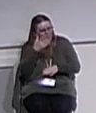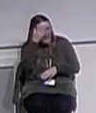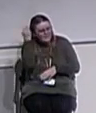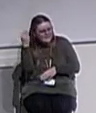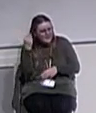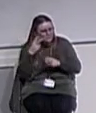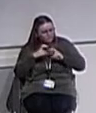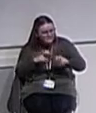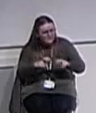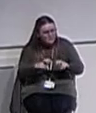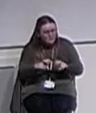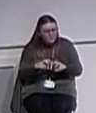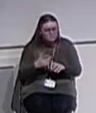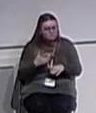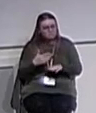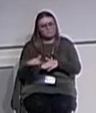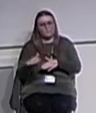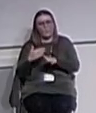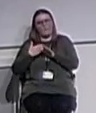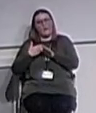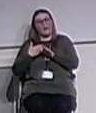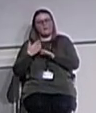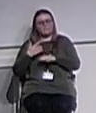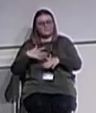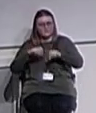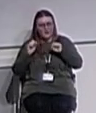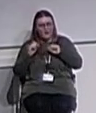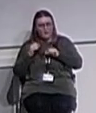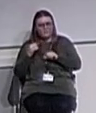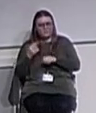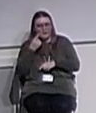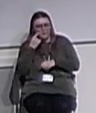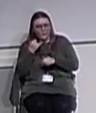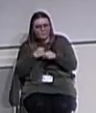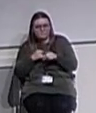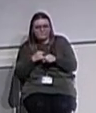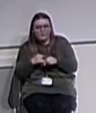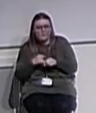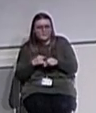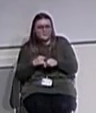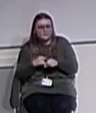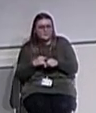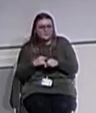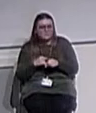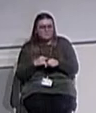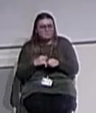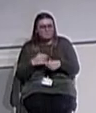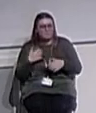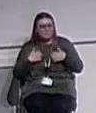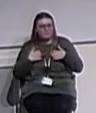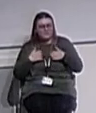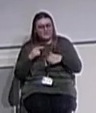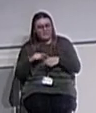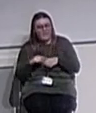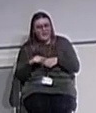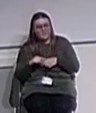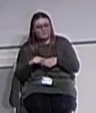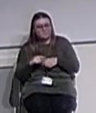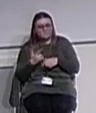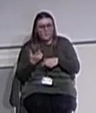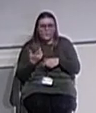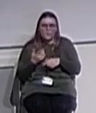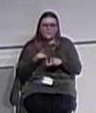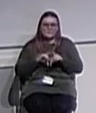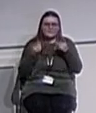because they're interested in protein folding. You'll find some of them came in as they did computer science because they're interested in modeling. Some of them came in with a